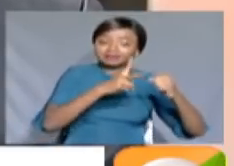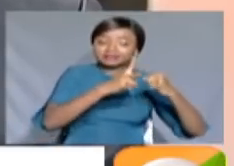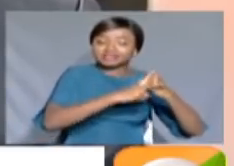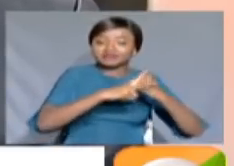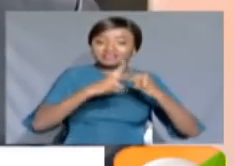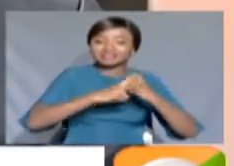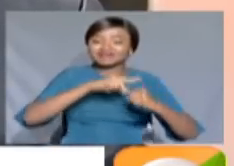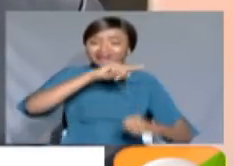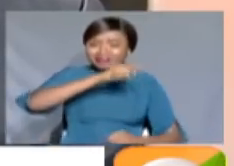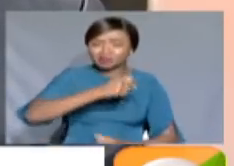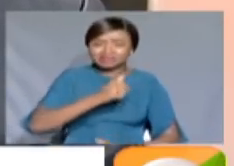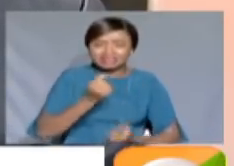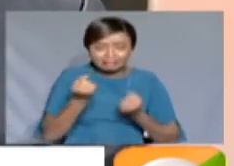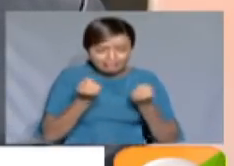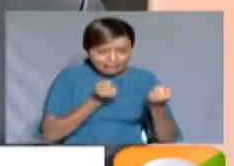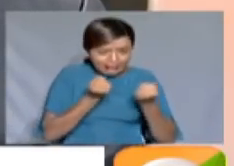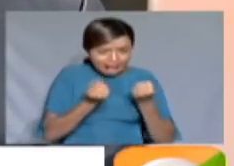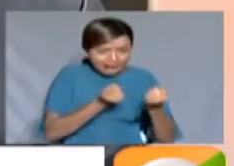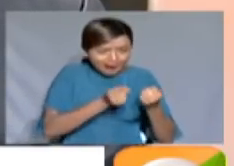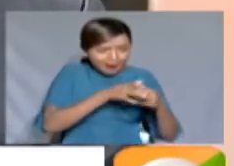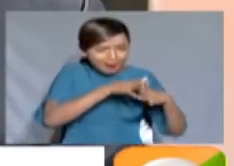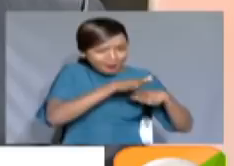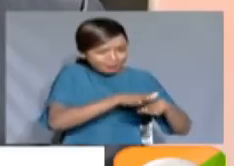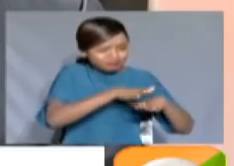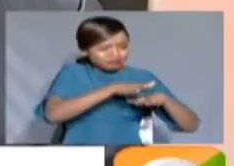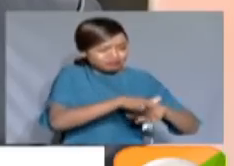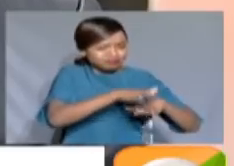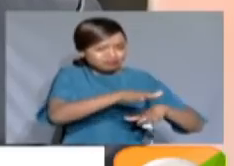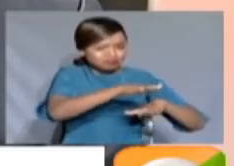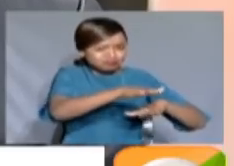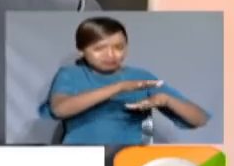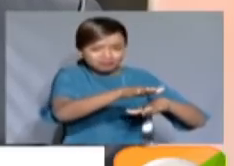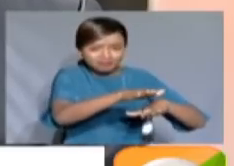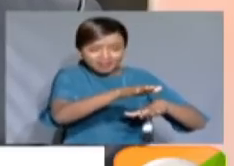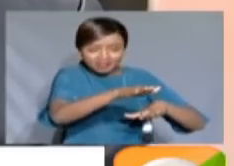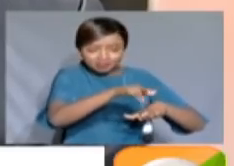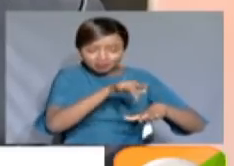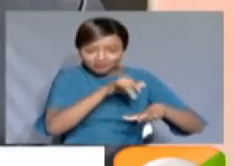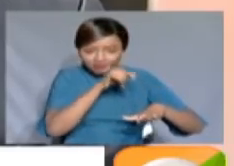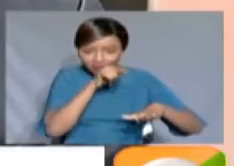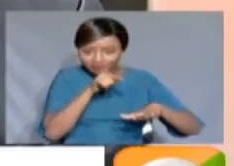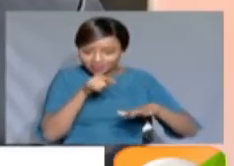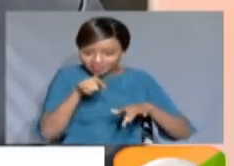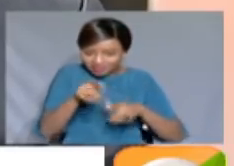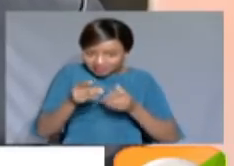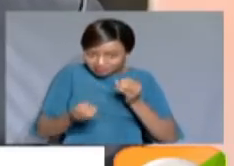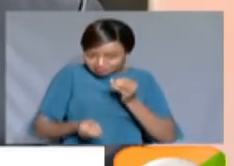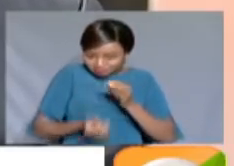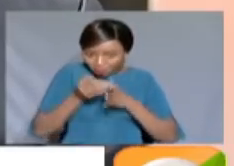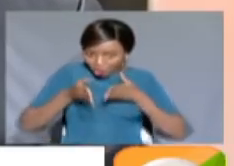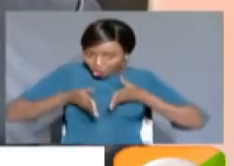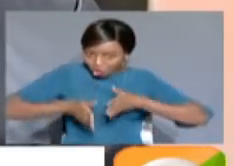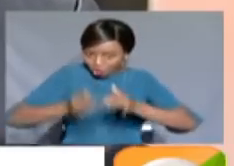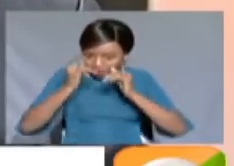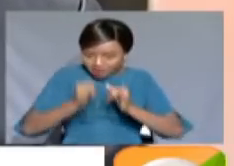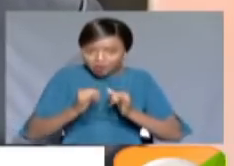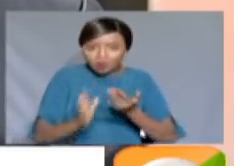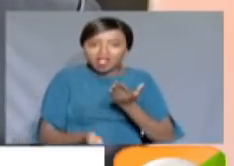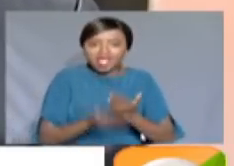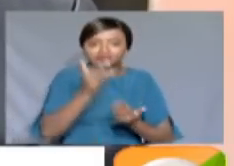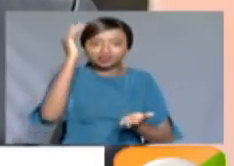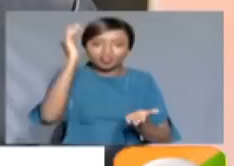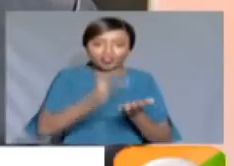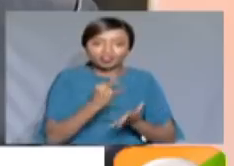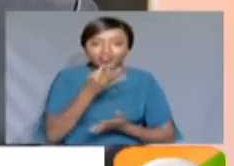vehicles per day. So about 30% is going to be taken up. What we're doing, as you do